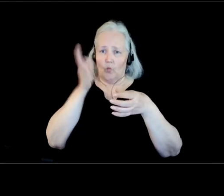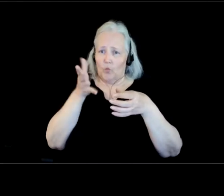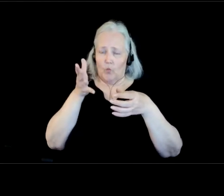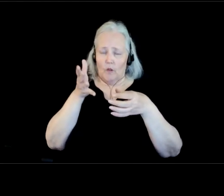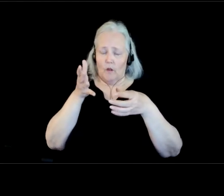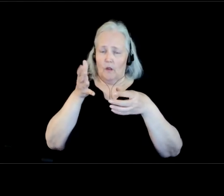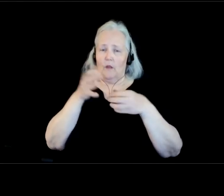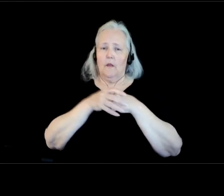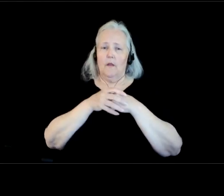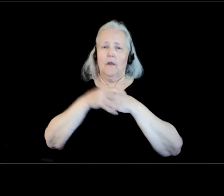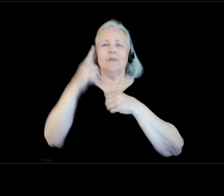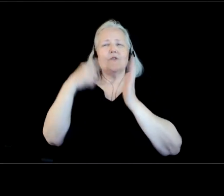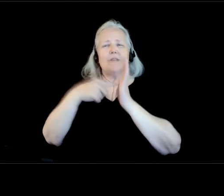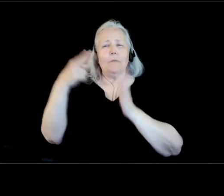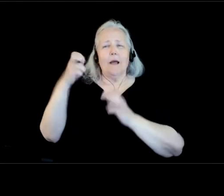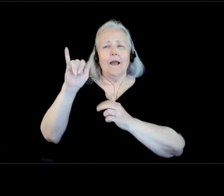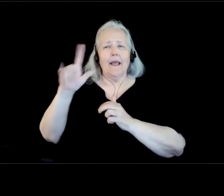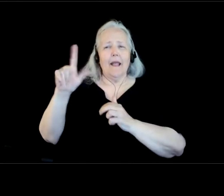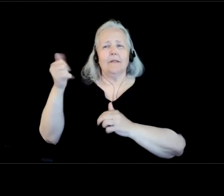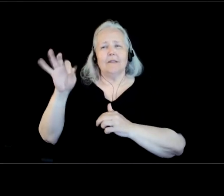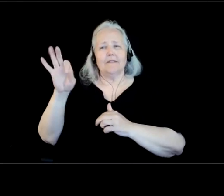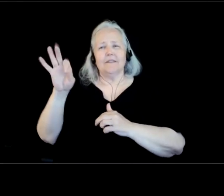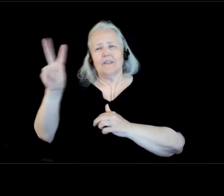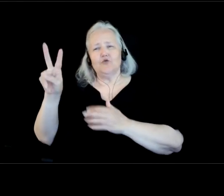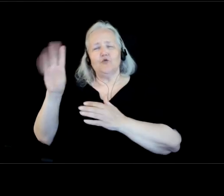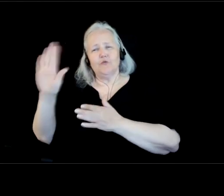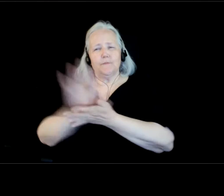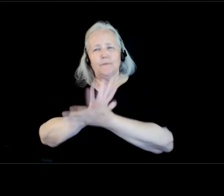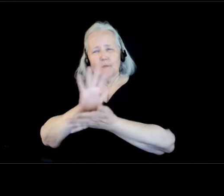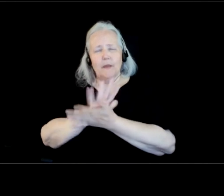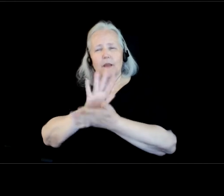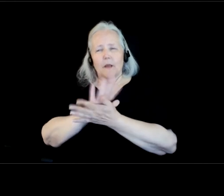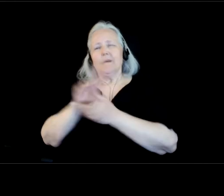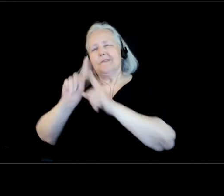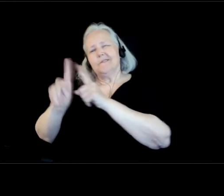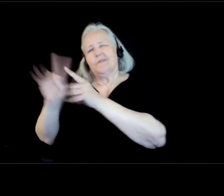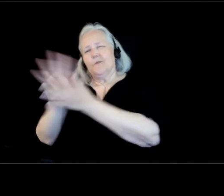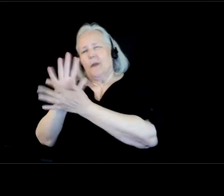Hale 1992 et al. 92 papers, is to,